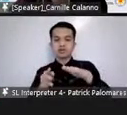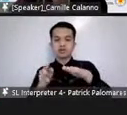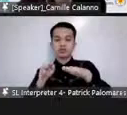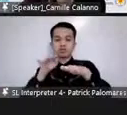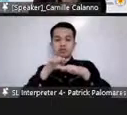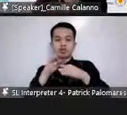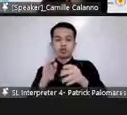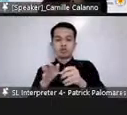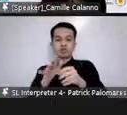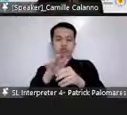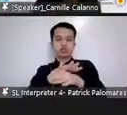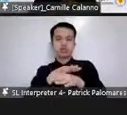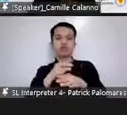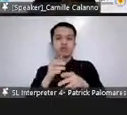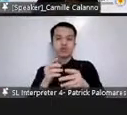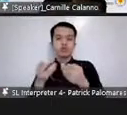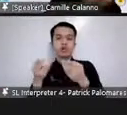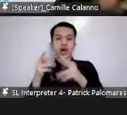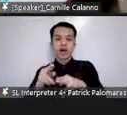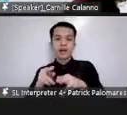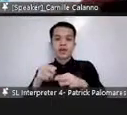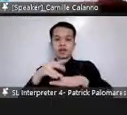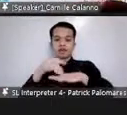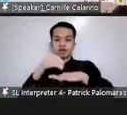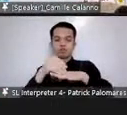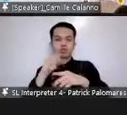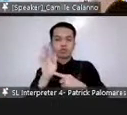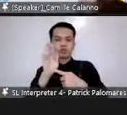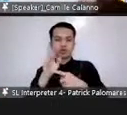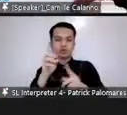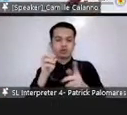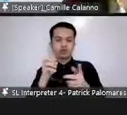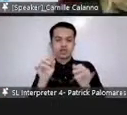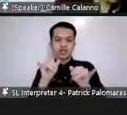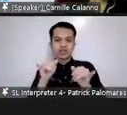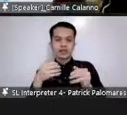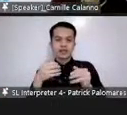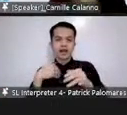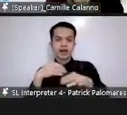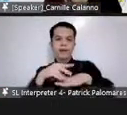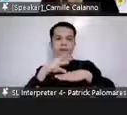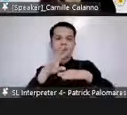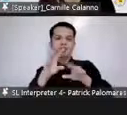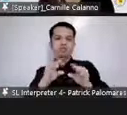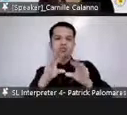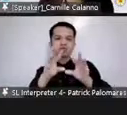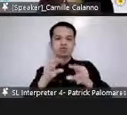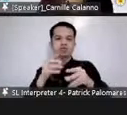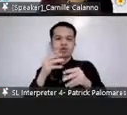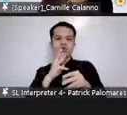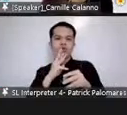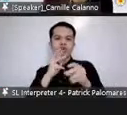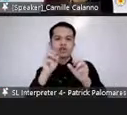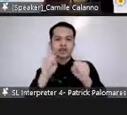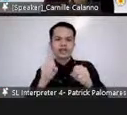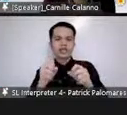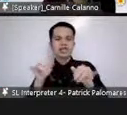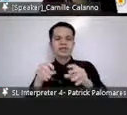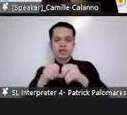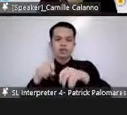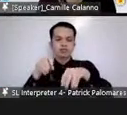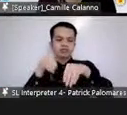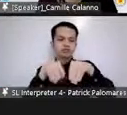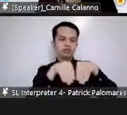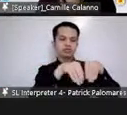floodplain, generally the soils are exposed. There's moisture there for a good while. People can sow seeds in that